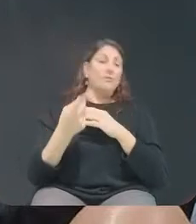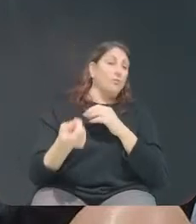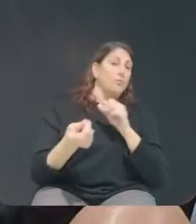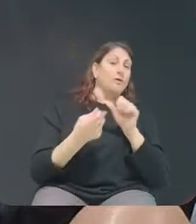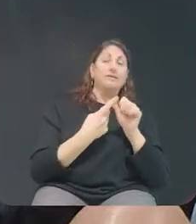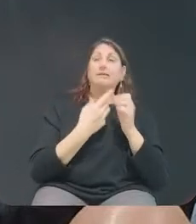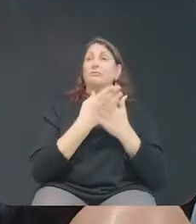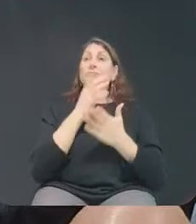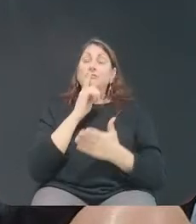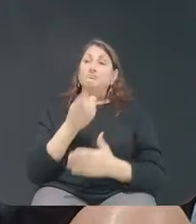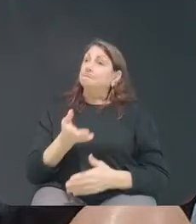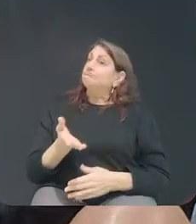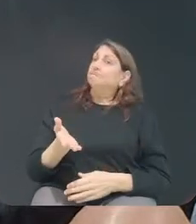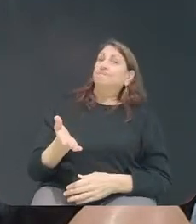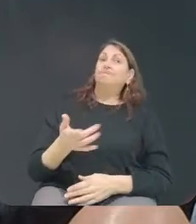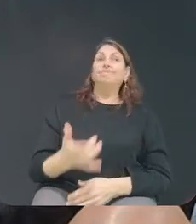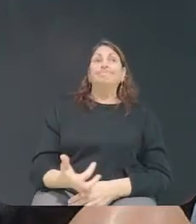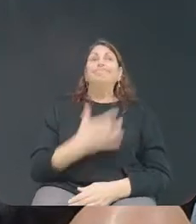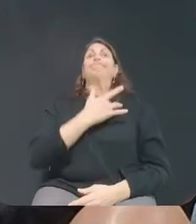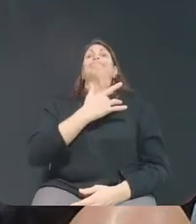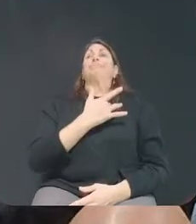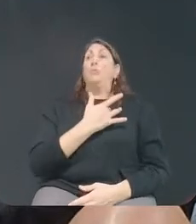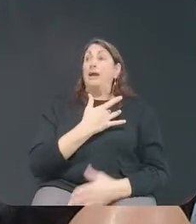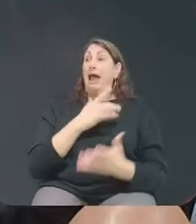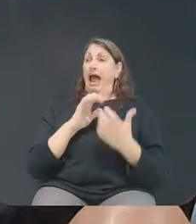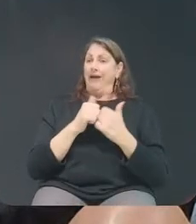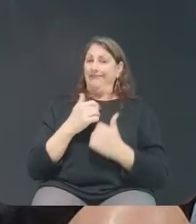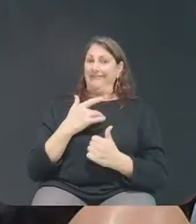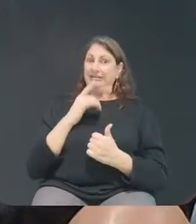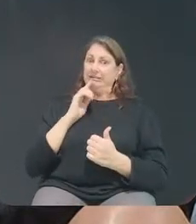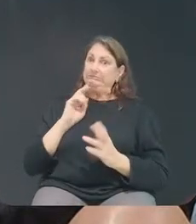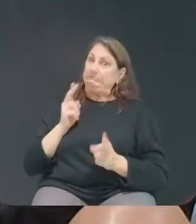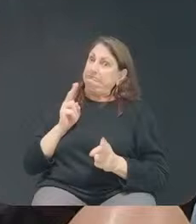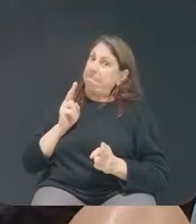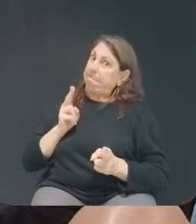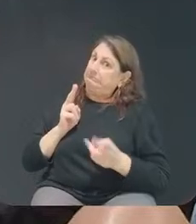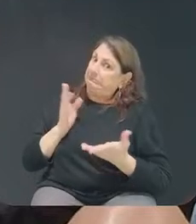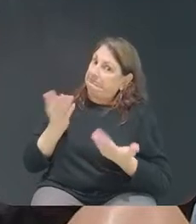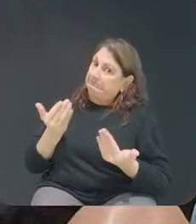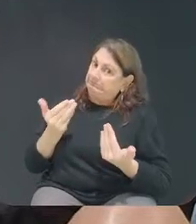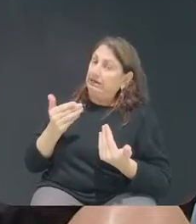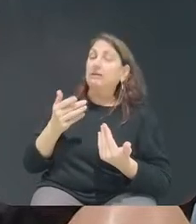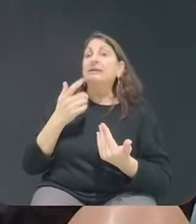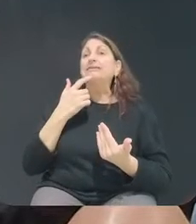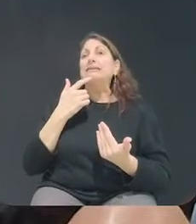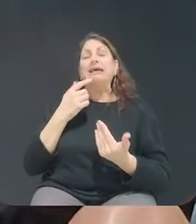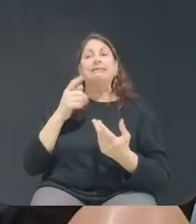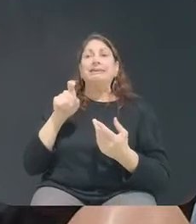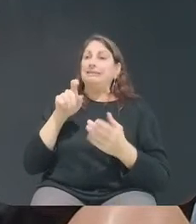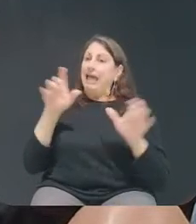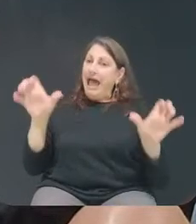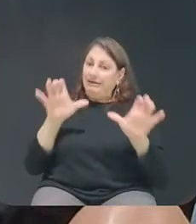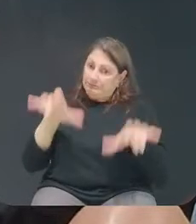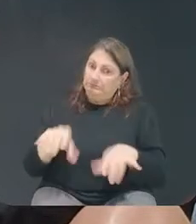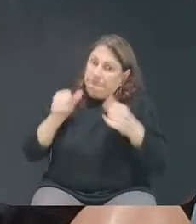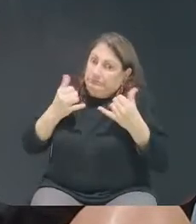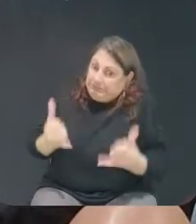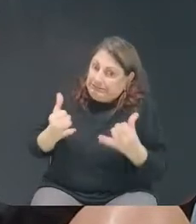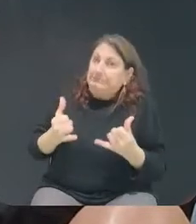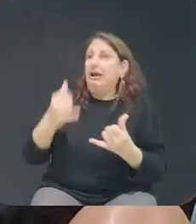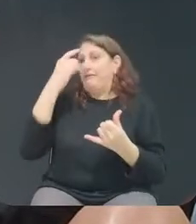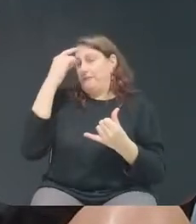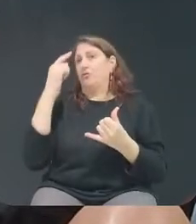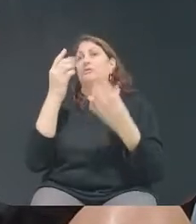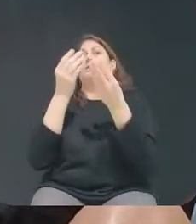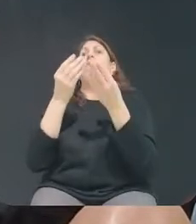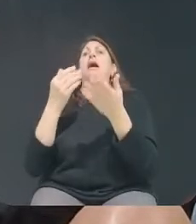was the sense of urgency expressed in it. It calls on the city to, quote, act immediately to relieve the acute housing needs